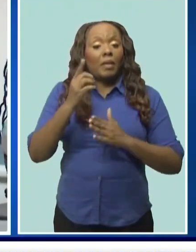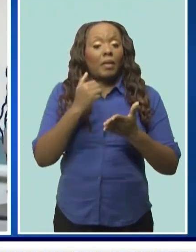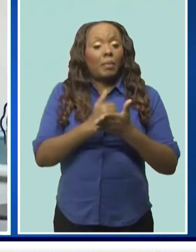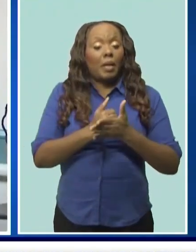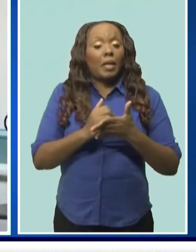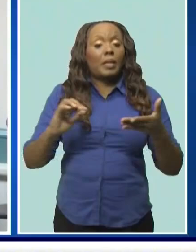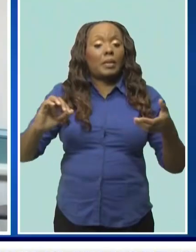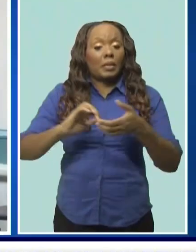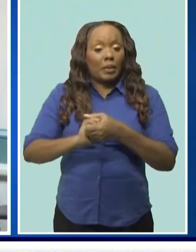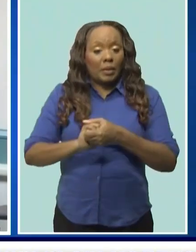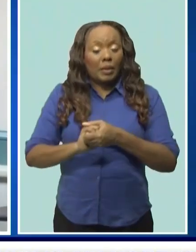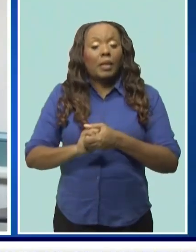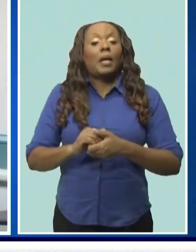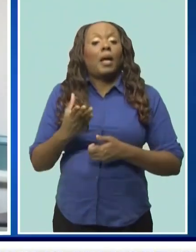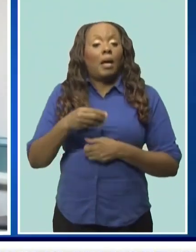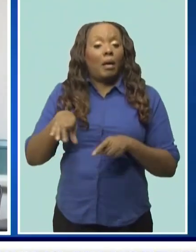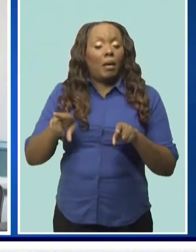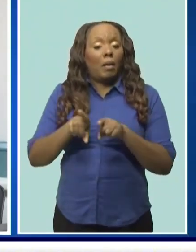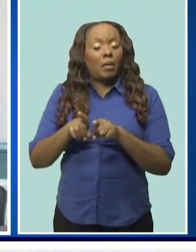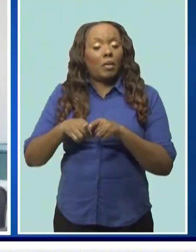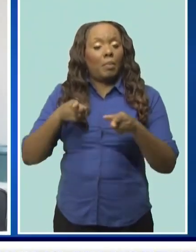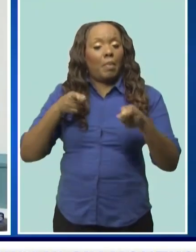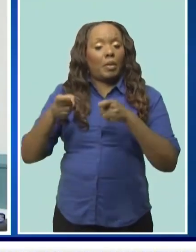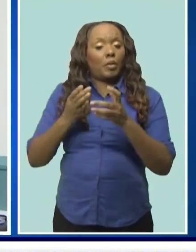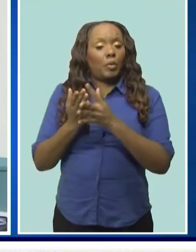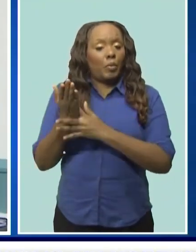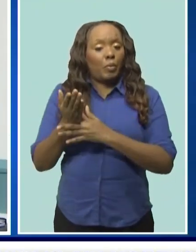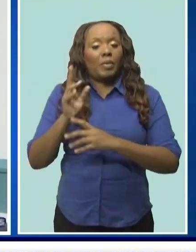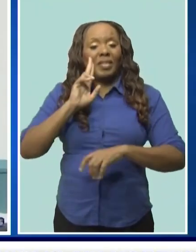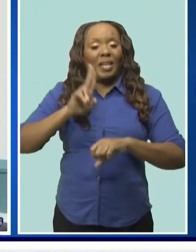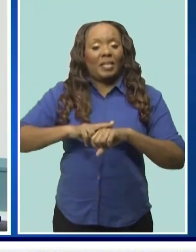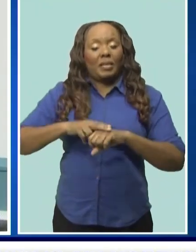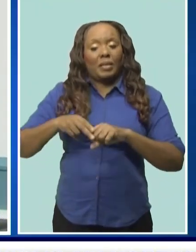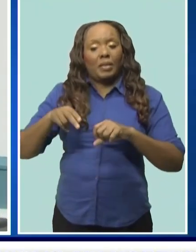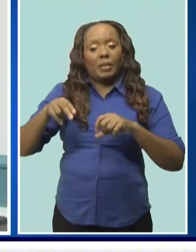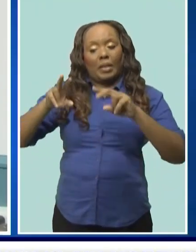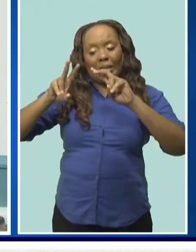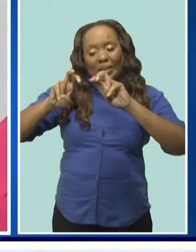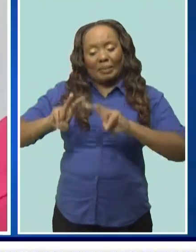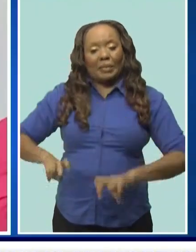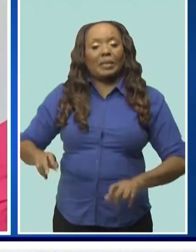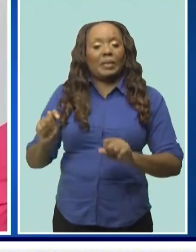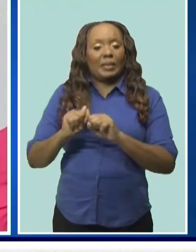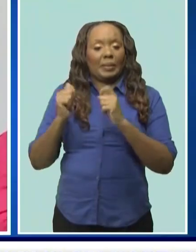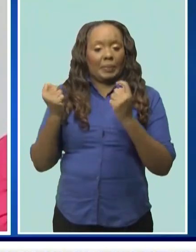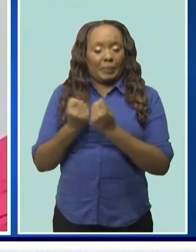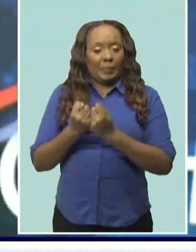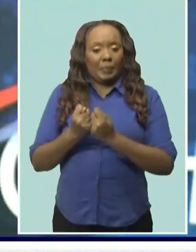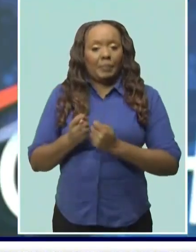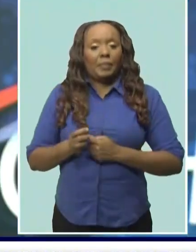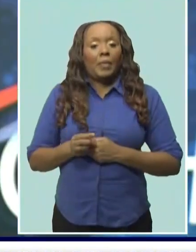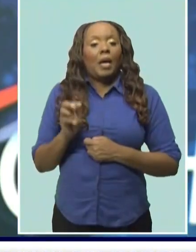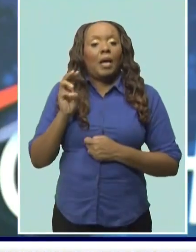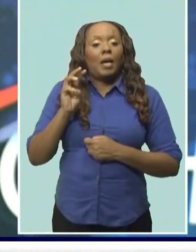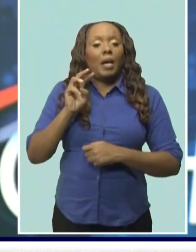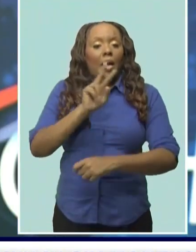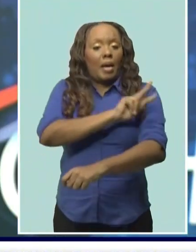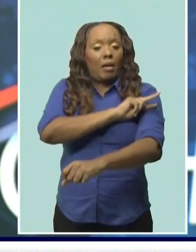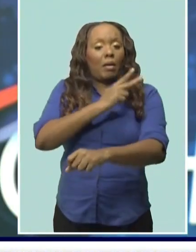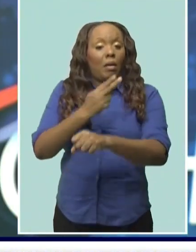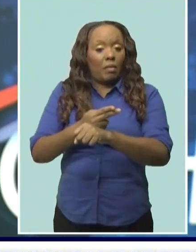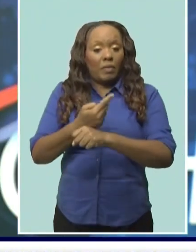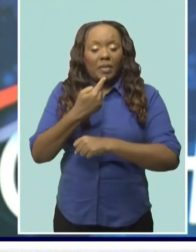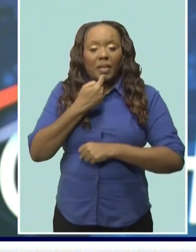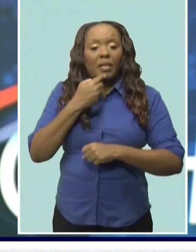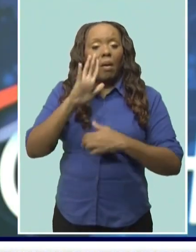the National Assessment Team. Minister of People Empowerment and Elder Affairs Kirk Humphreys says data from the studies will play an essential